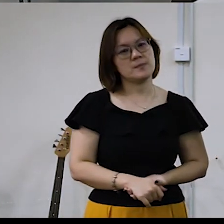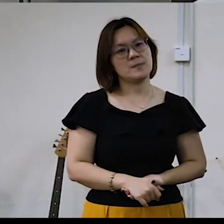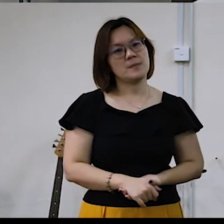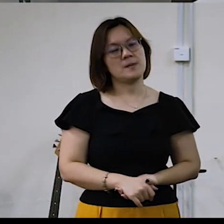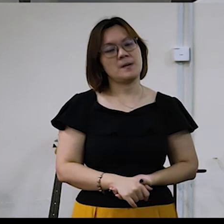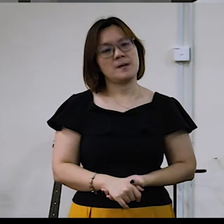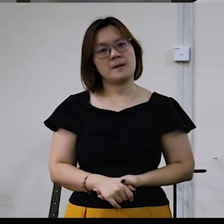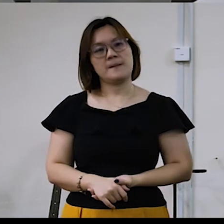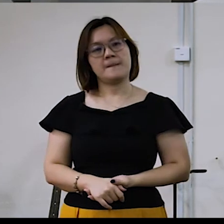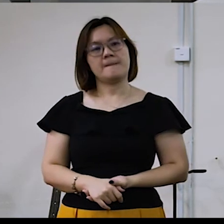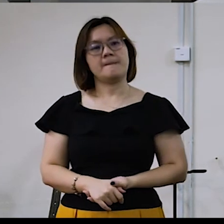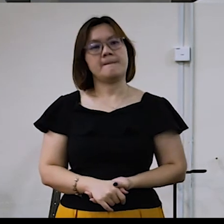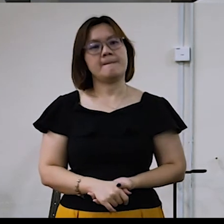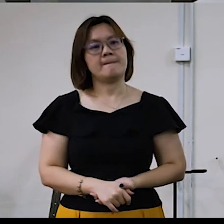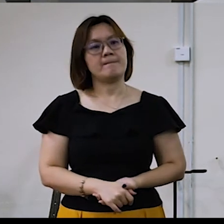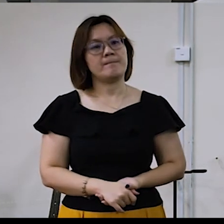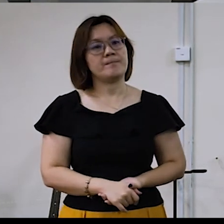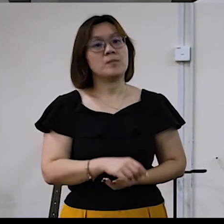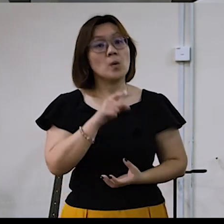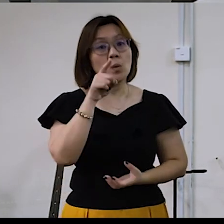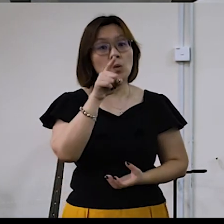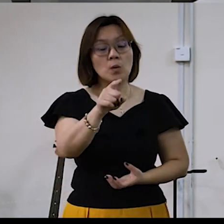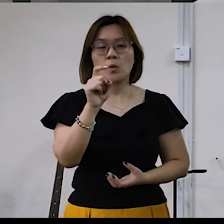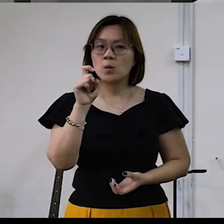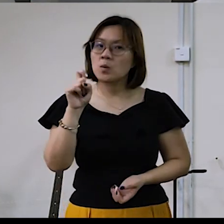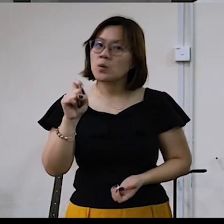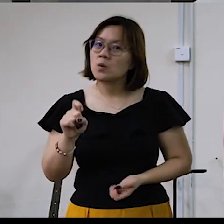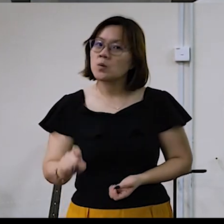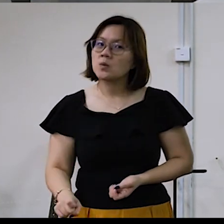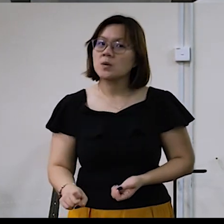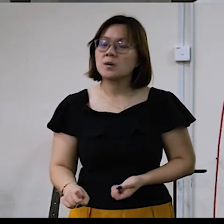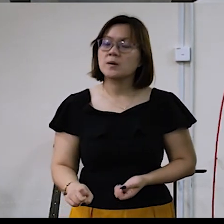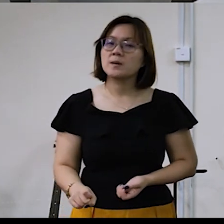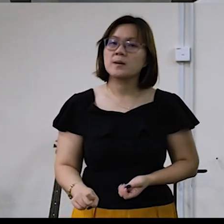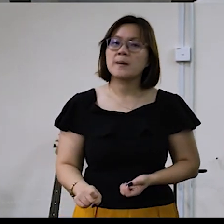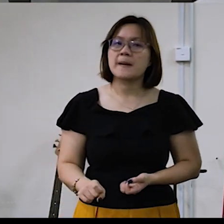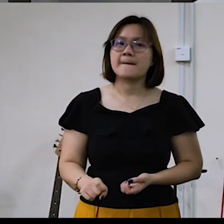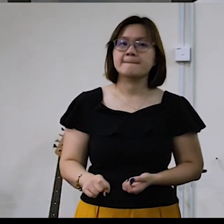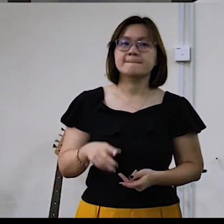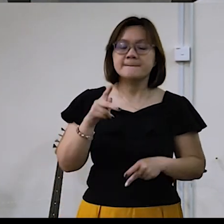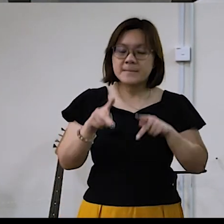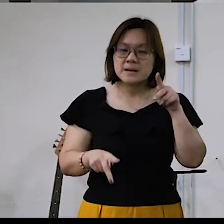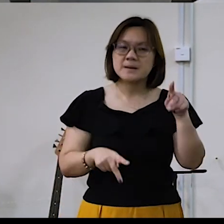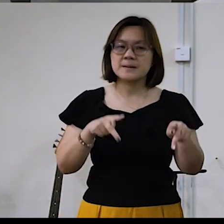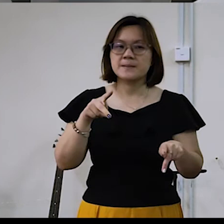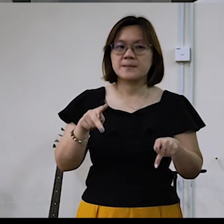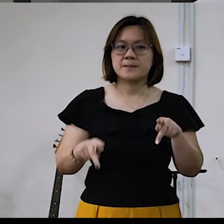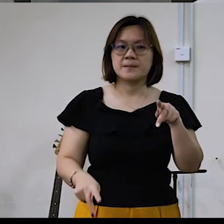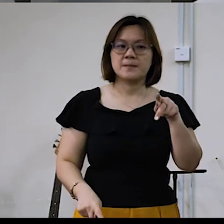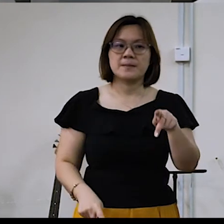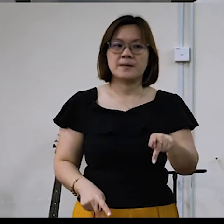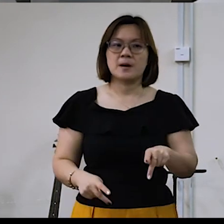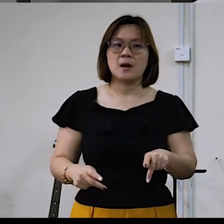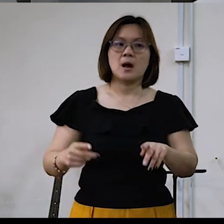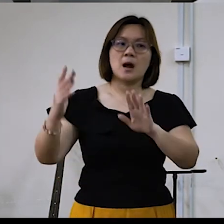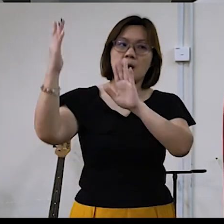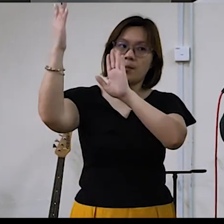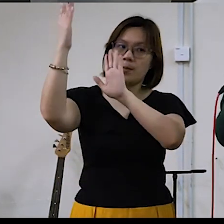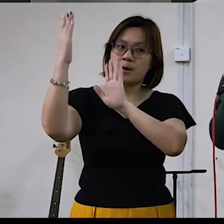baptize, you need to have one or two witness. There must be other people there present. Okay, when you get